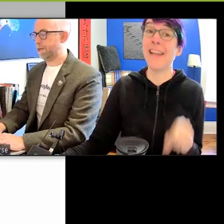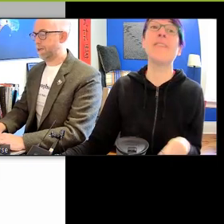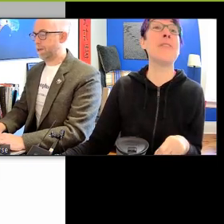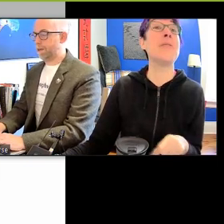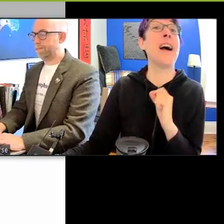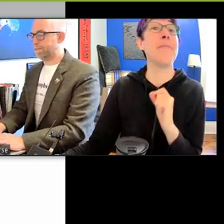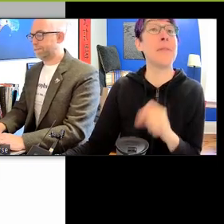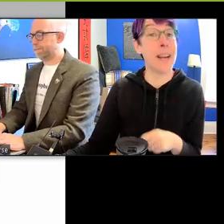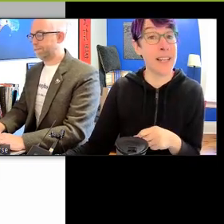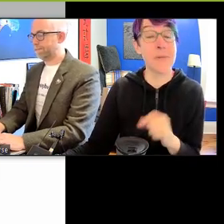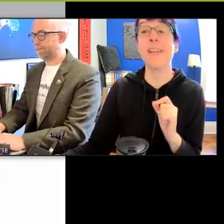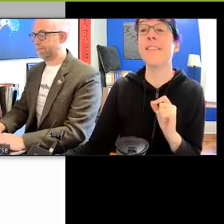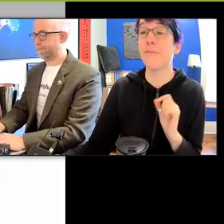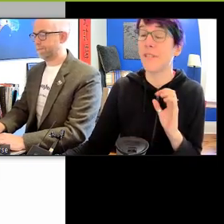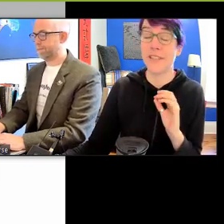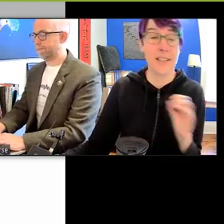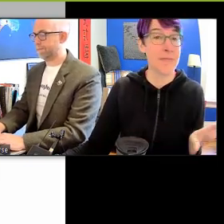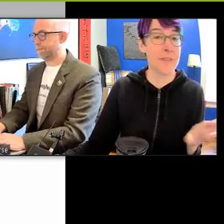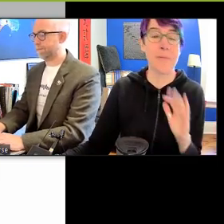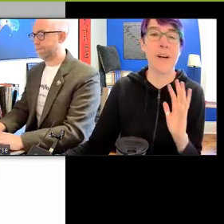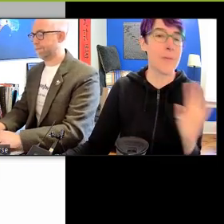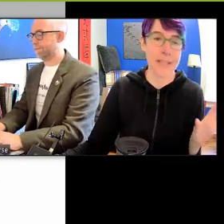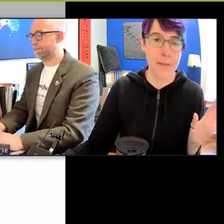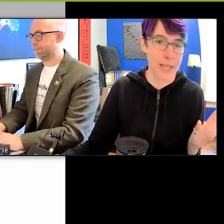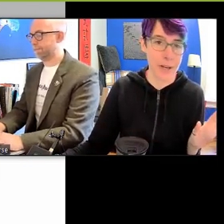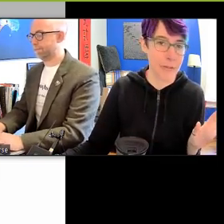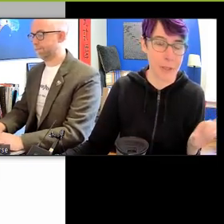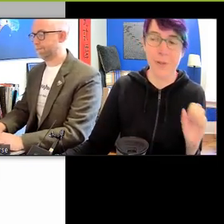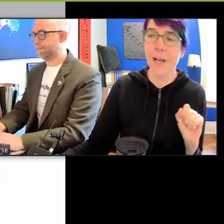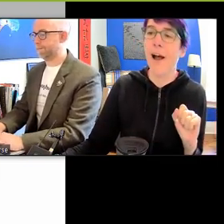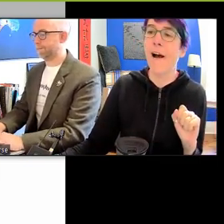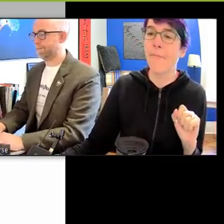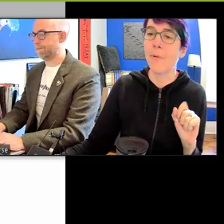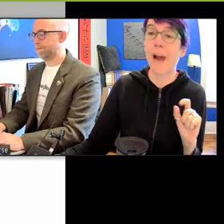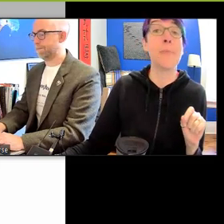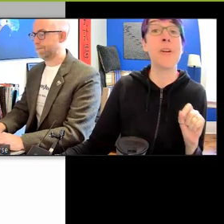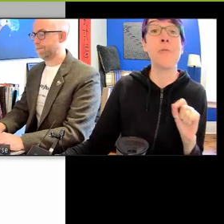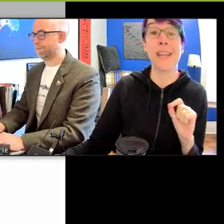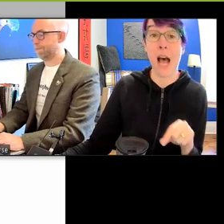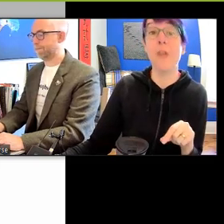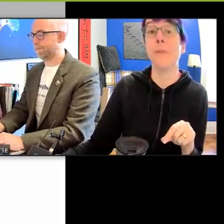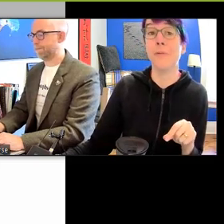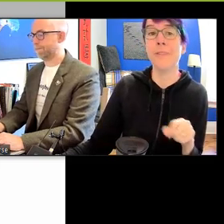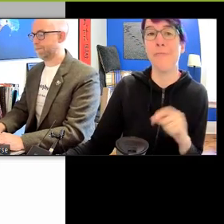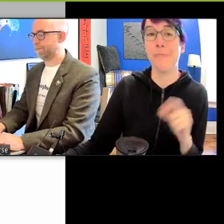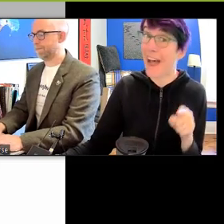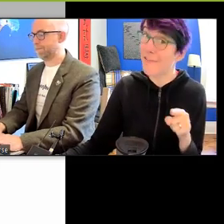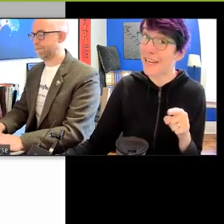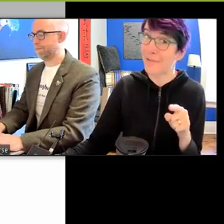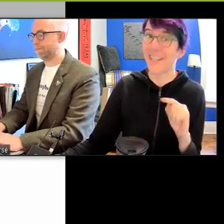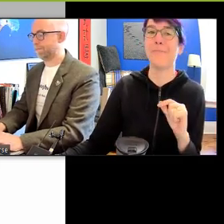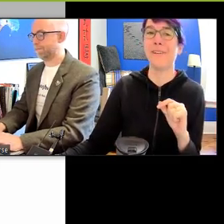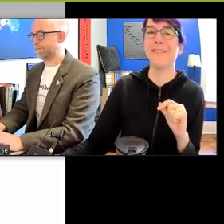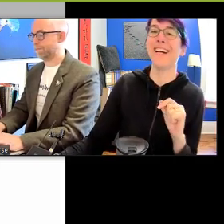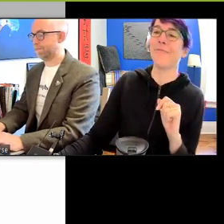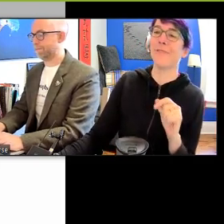And many of you have been writing to us, which is delightful. We're always happy to hear from you. We're happier if we can help you. And we have been